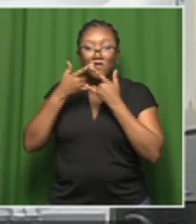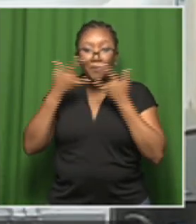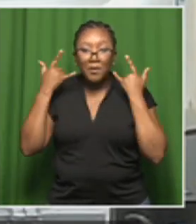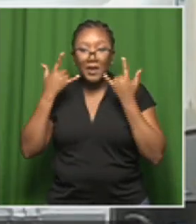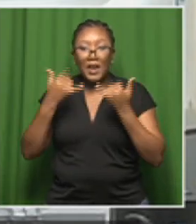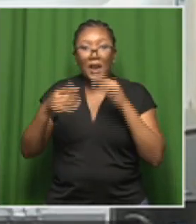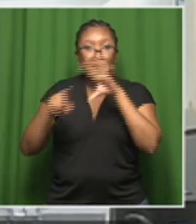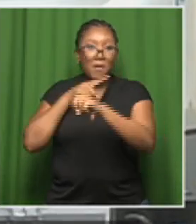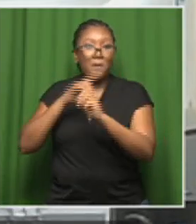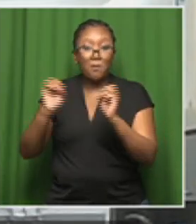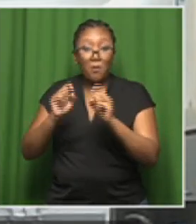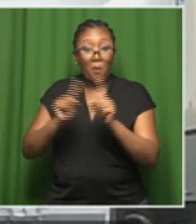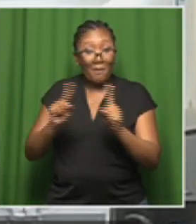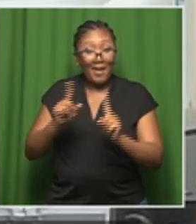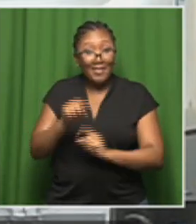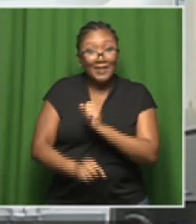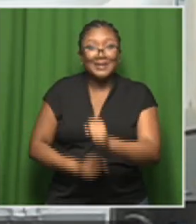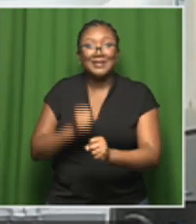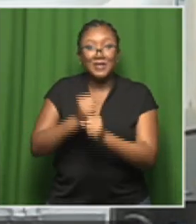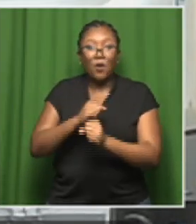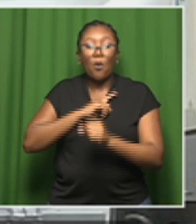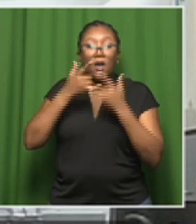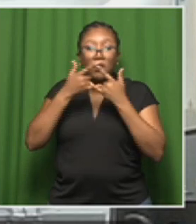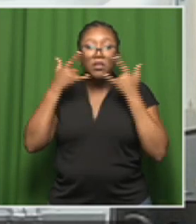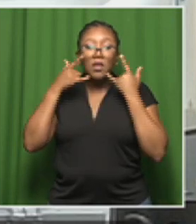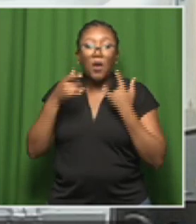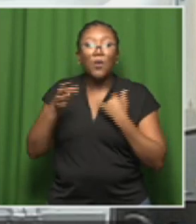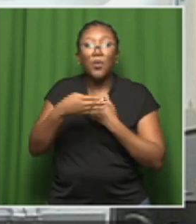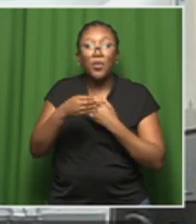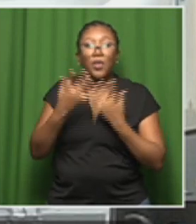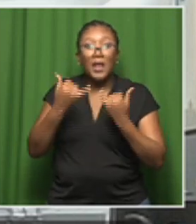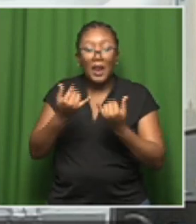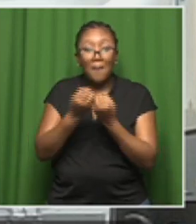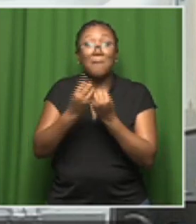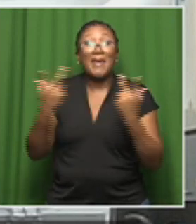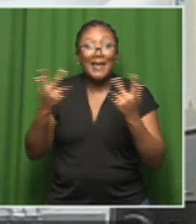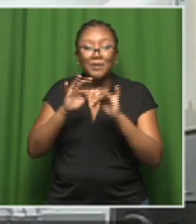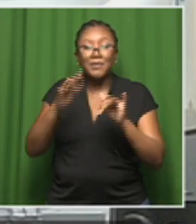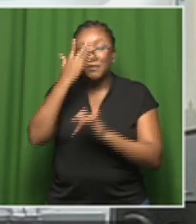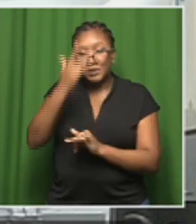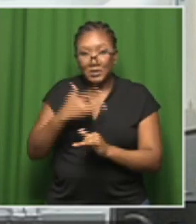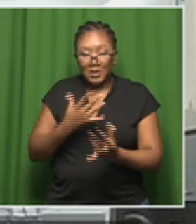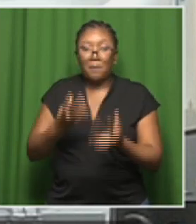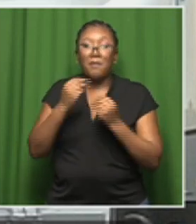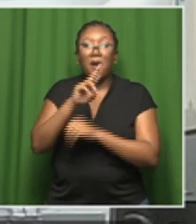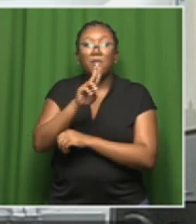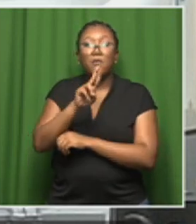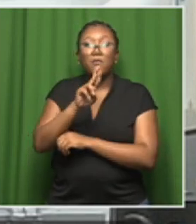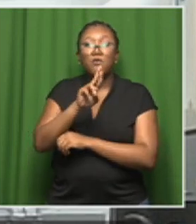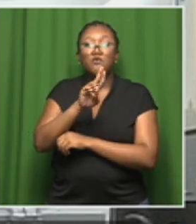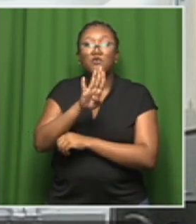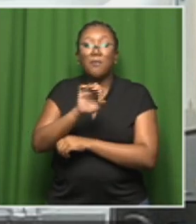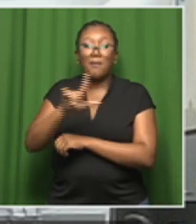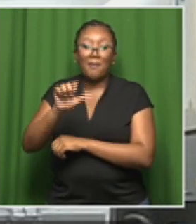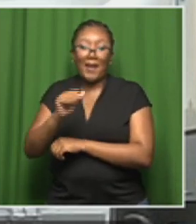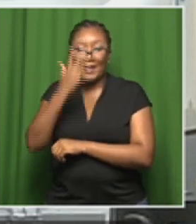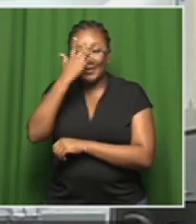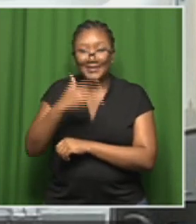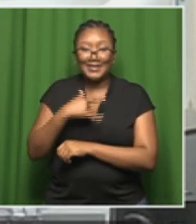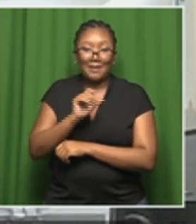any cases of rubella, or very few, in 2020, 2021, and